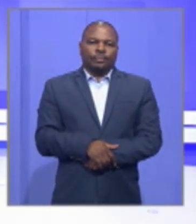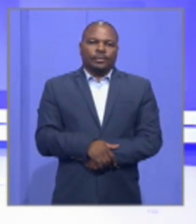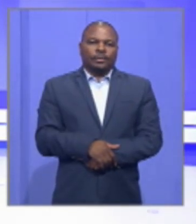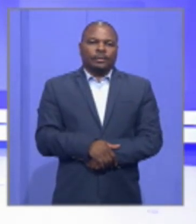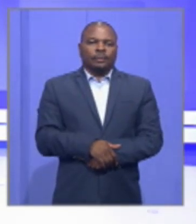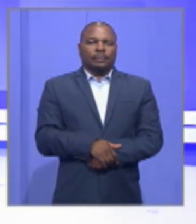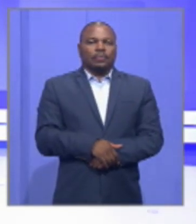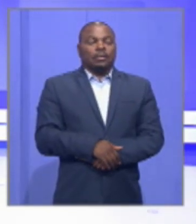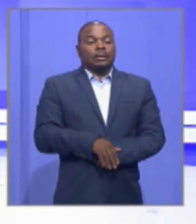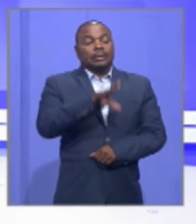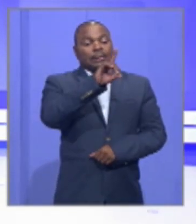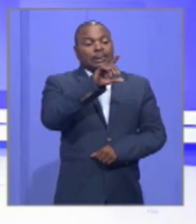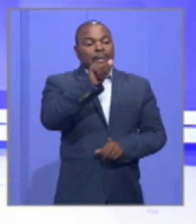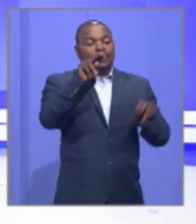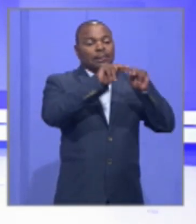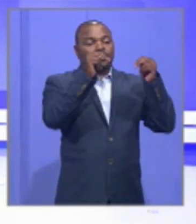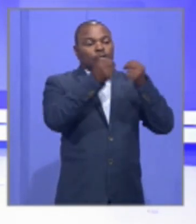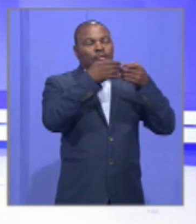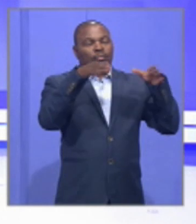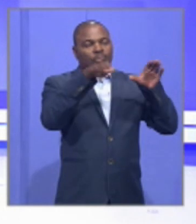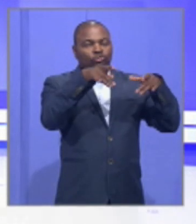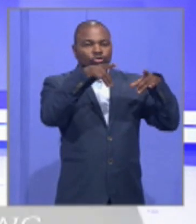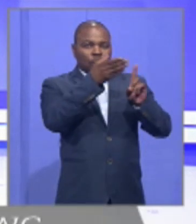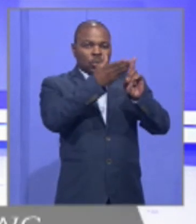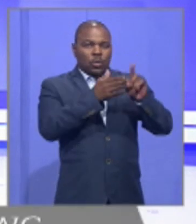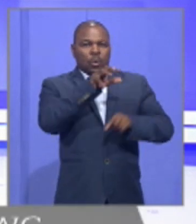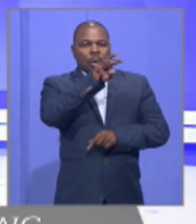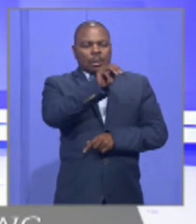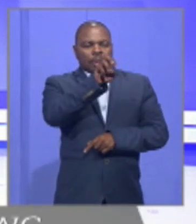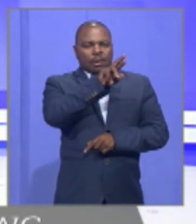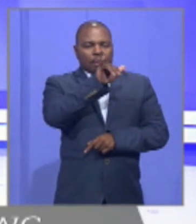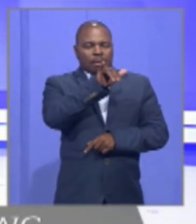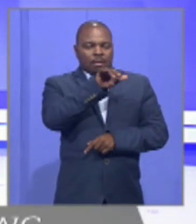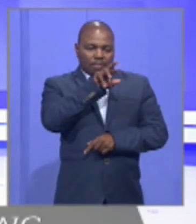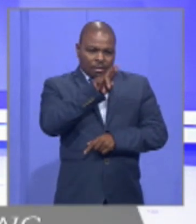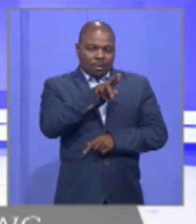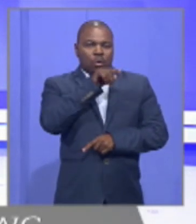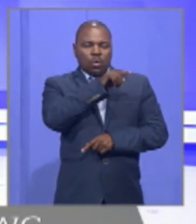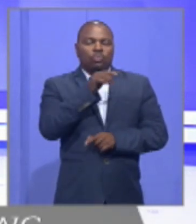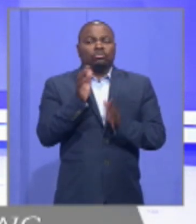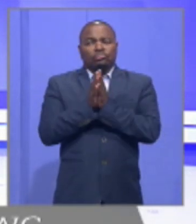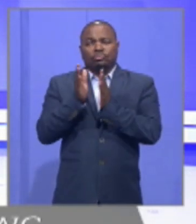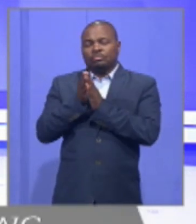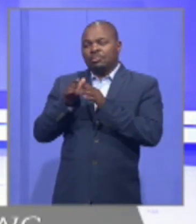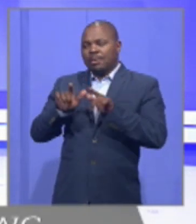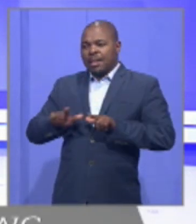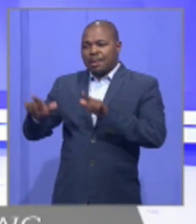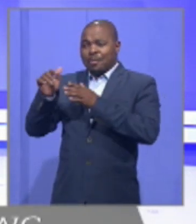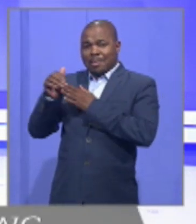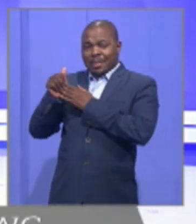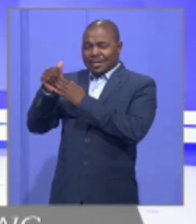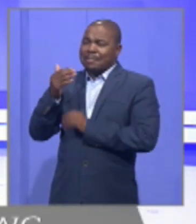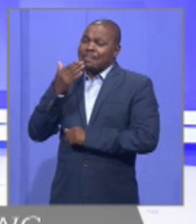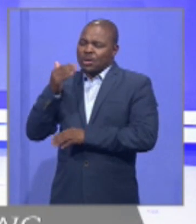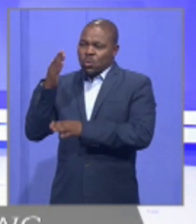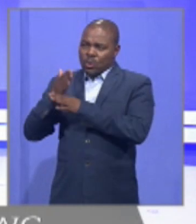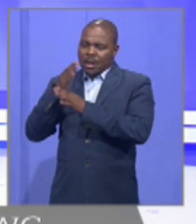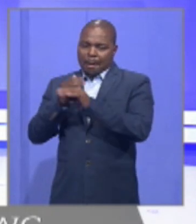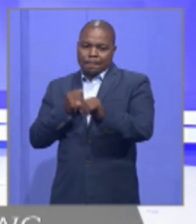Monasitilo wa federale ya DA ngaka Evan Meyer o ikwetse go baeteledipele ba lekoko kwa Limpopo go diragatsa